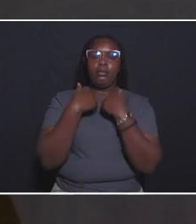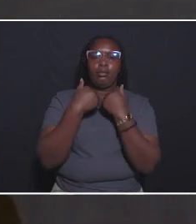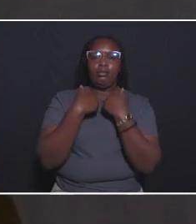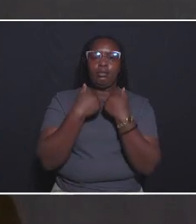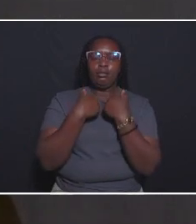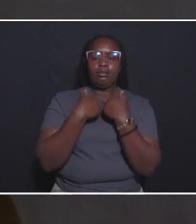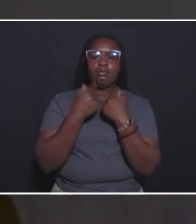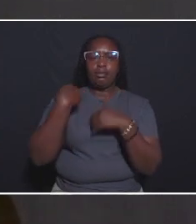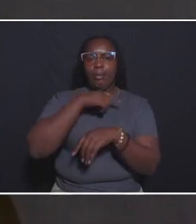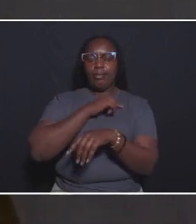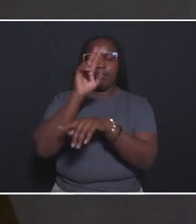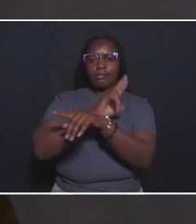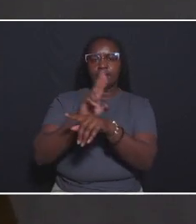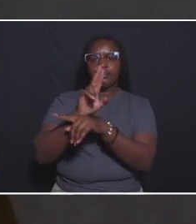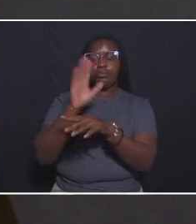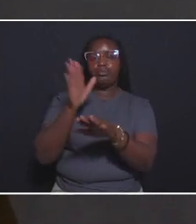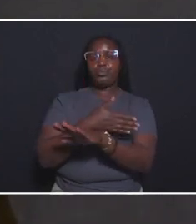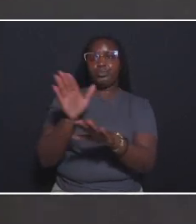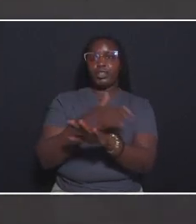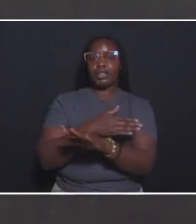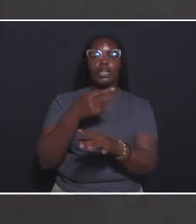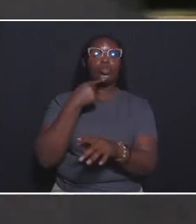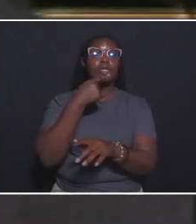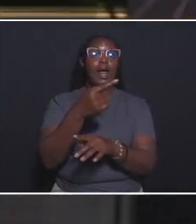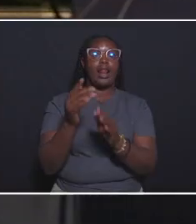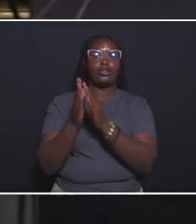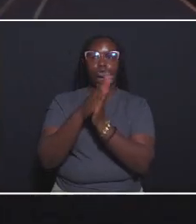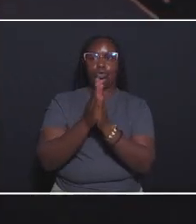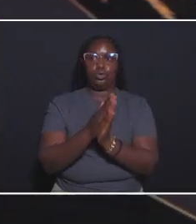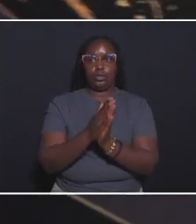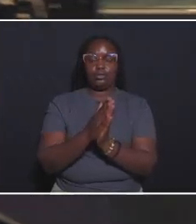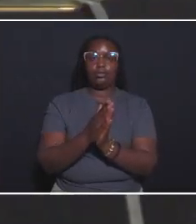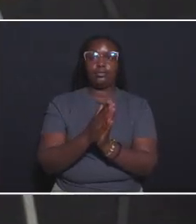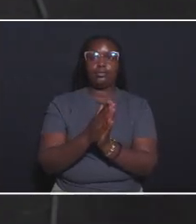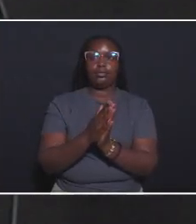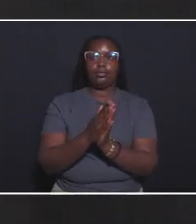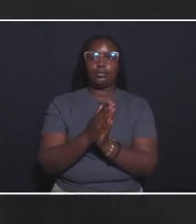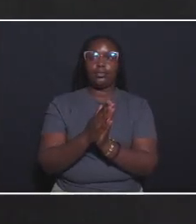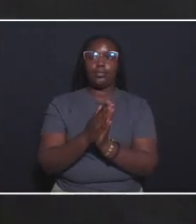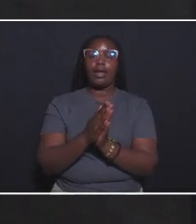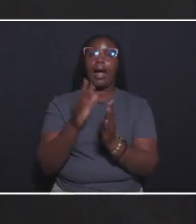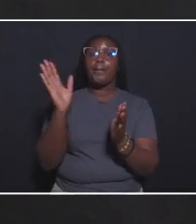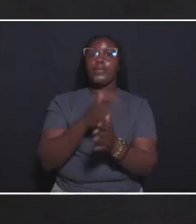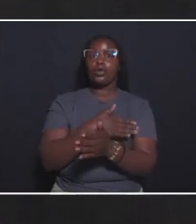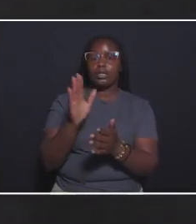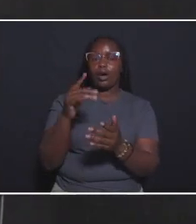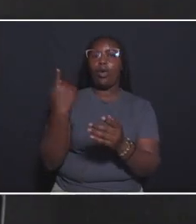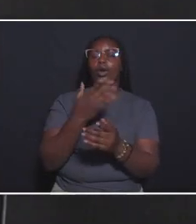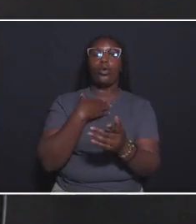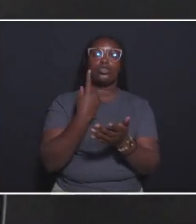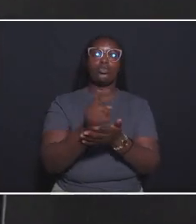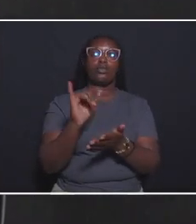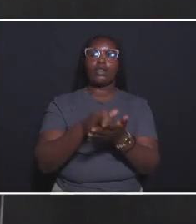We're just using music to tell its story. Just using music. This is just to prove the point that music is very